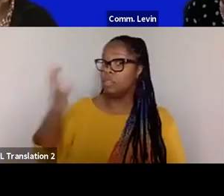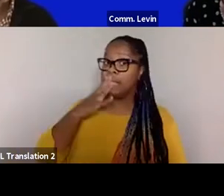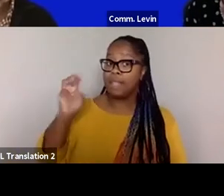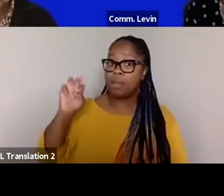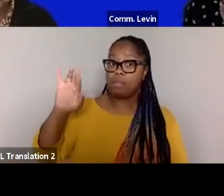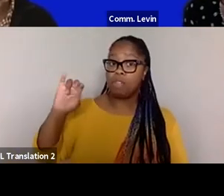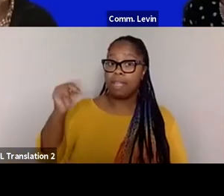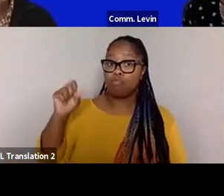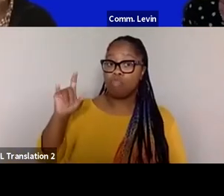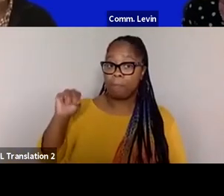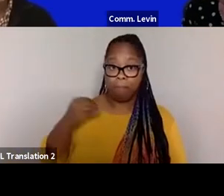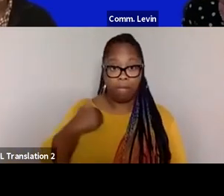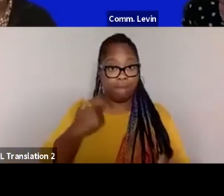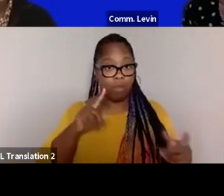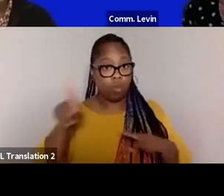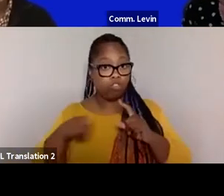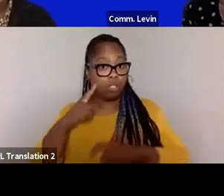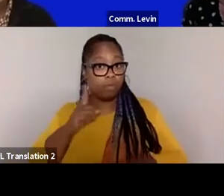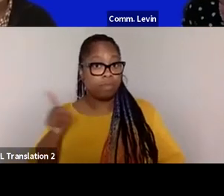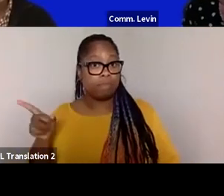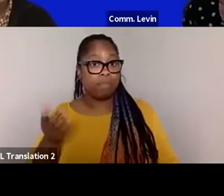for Mr. Engstrom?